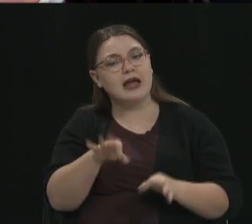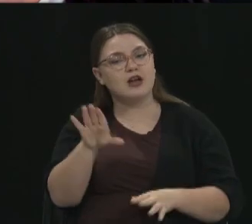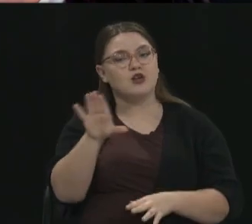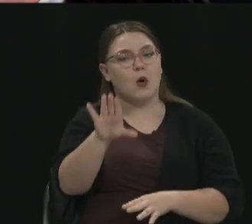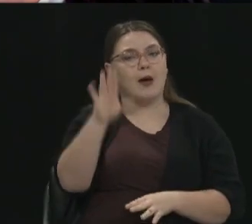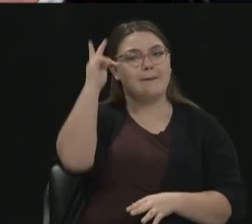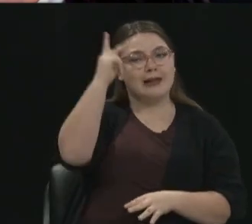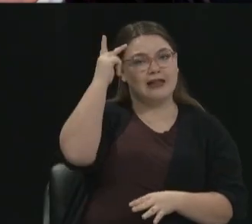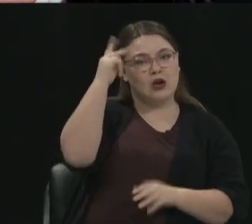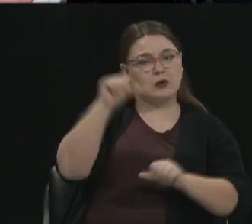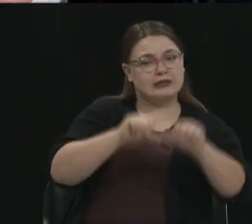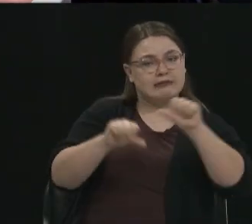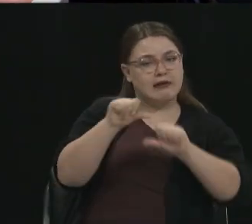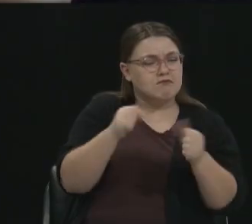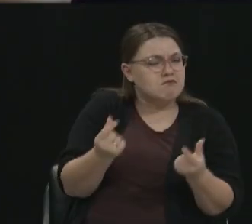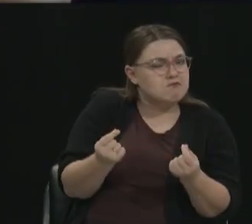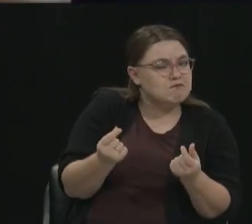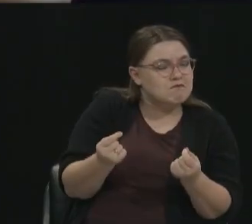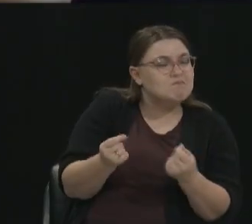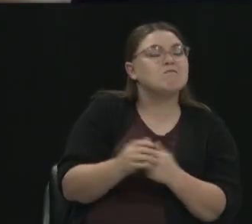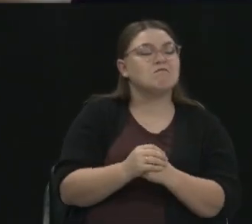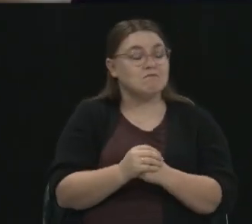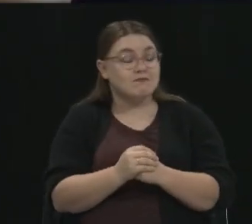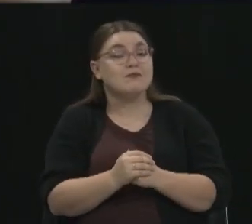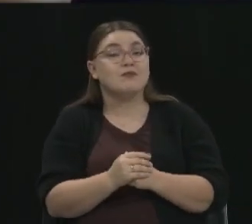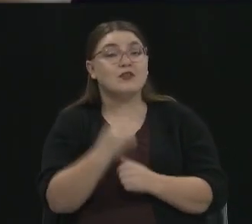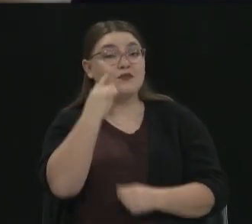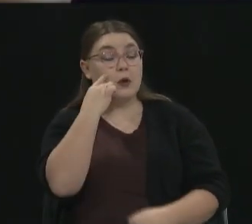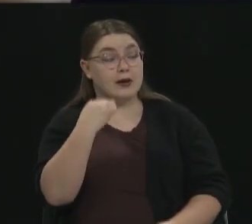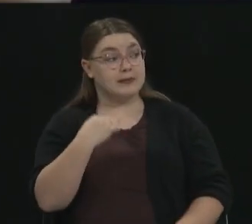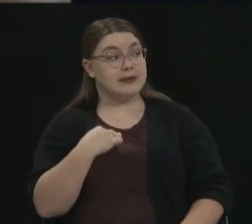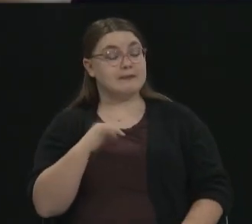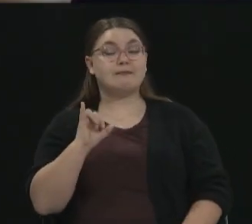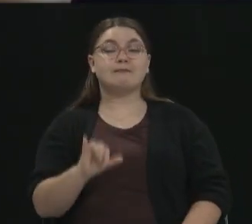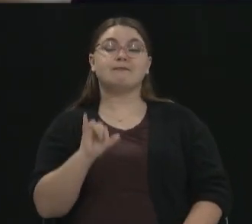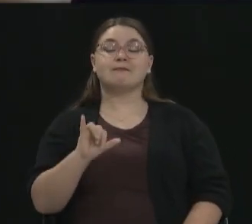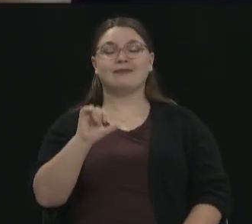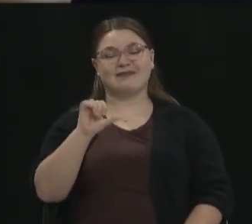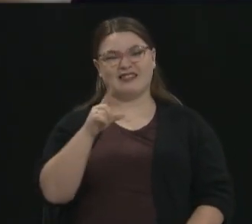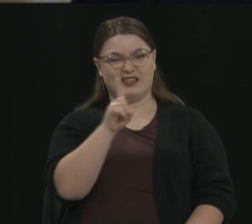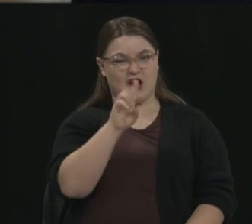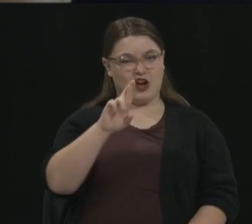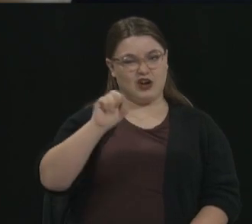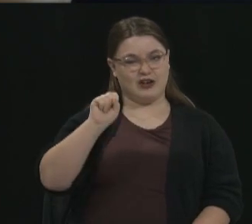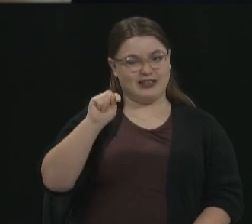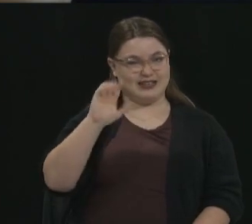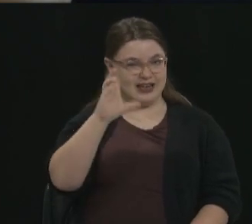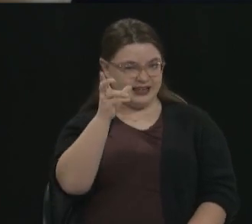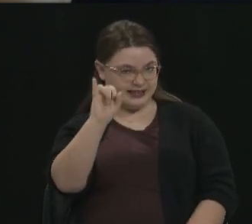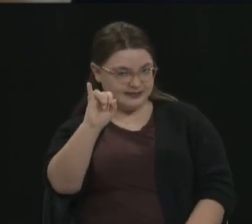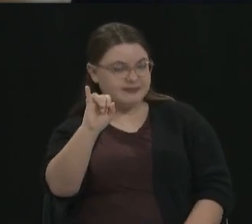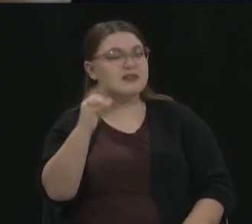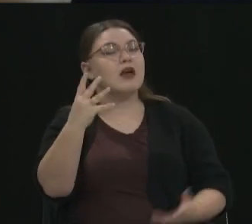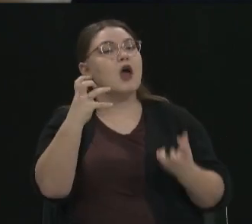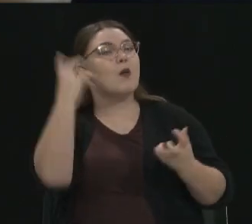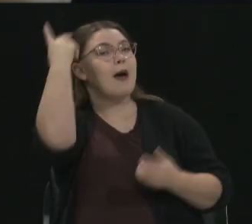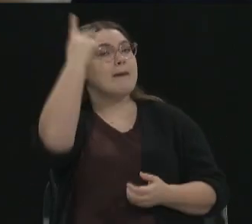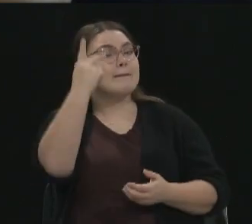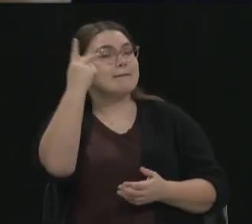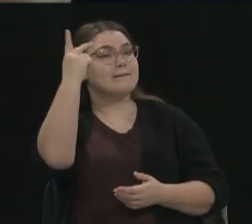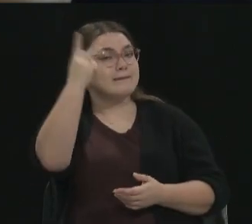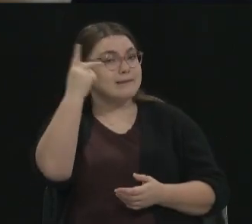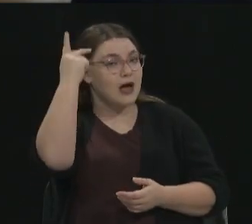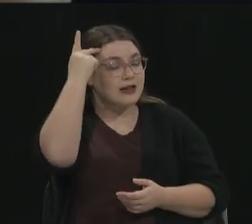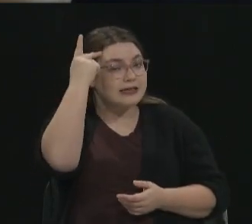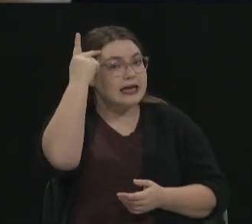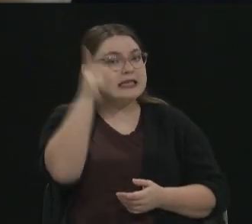scientist. Oh, what I like making politics accessible to students,